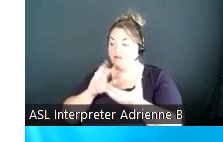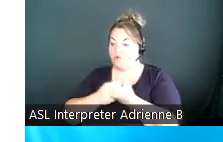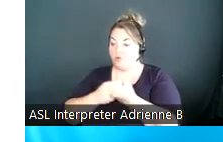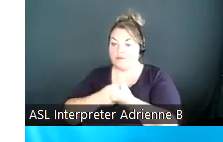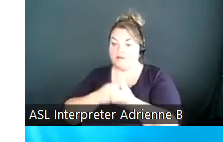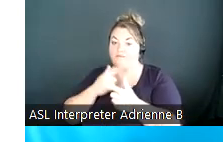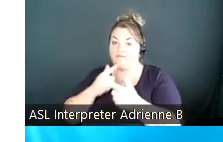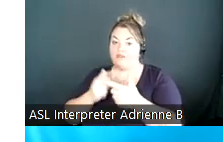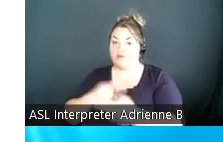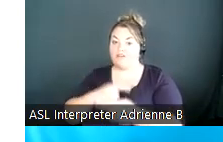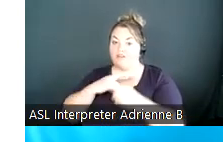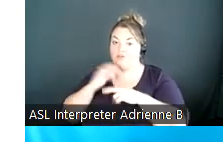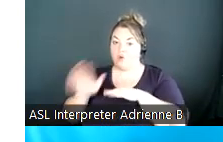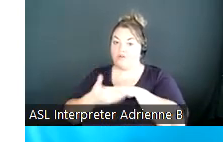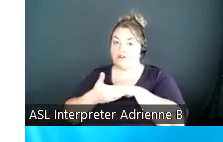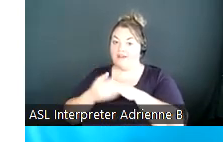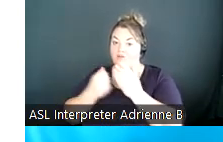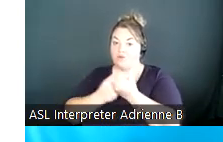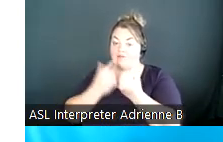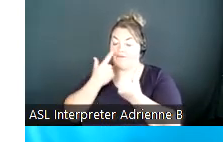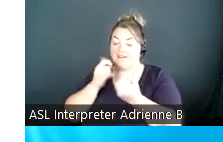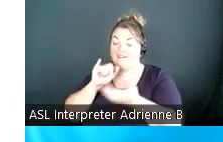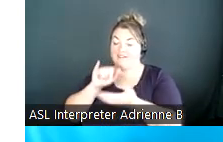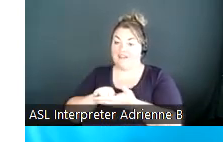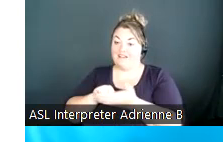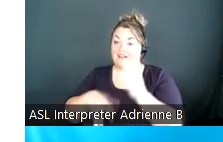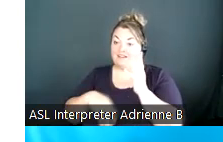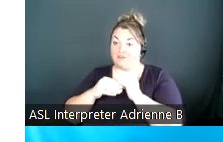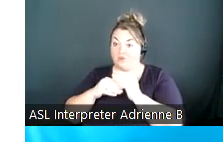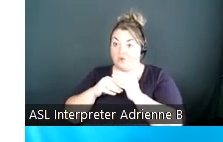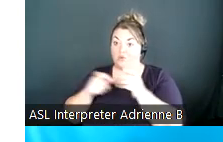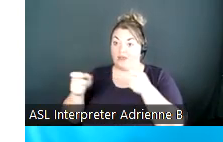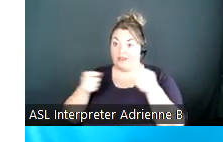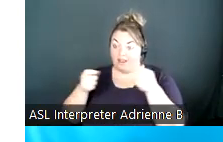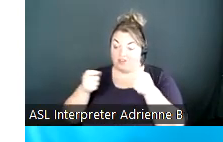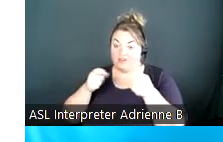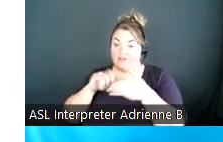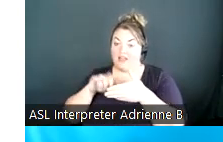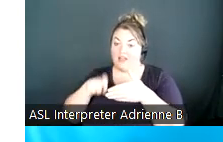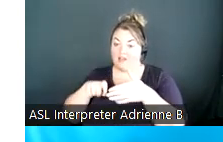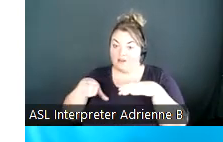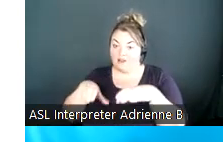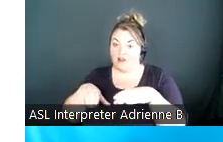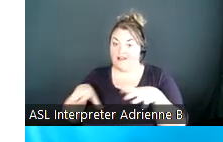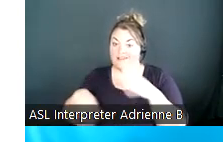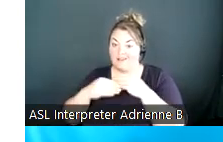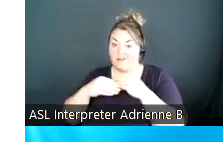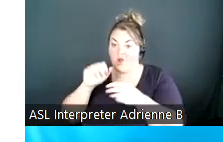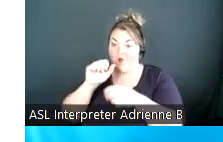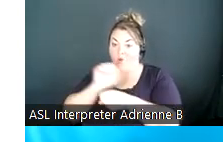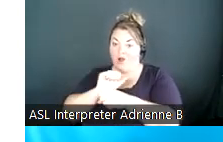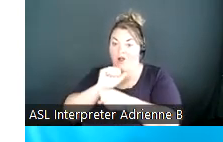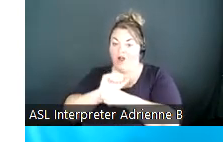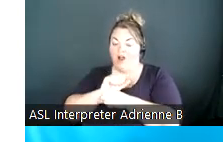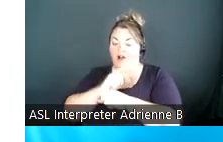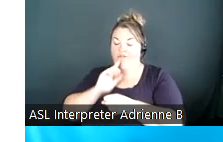And then the residential overnight endorsement, because that is additional regulation that needs to be done, additional work that needs to be done on